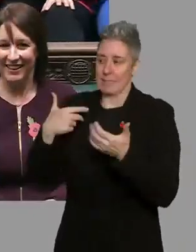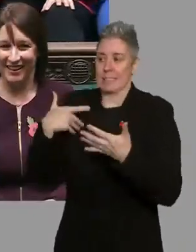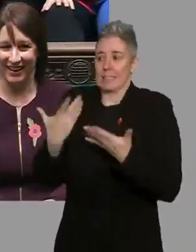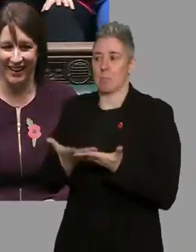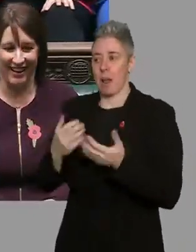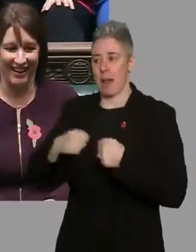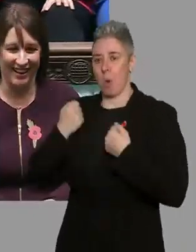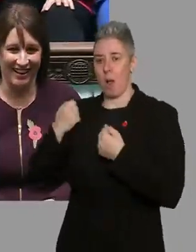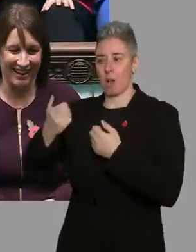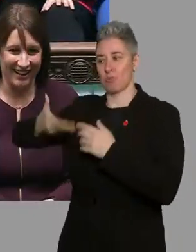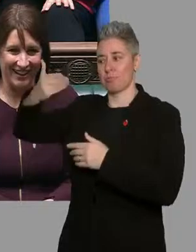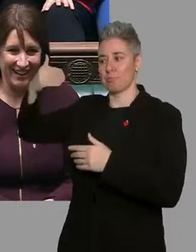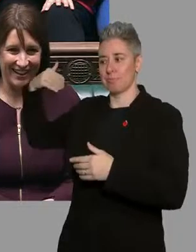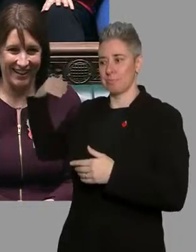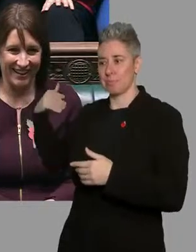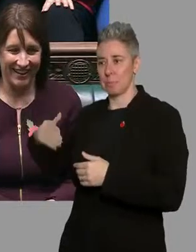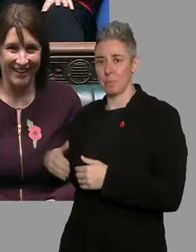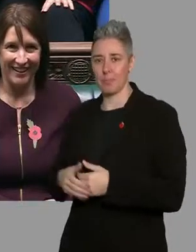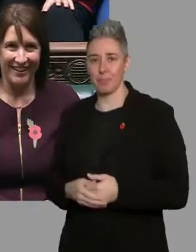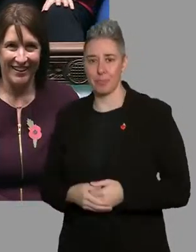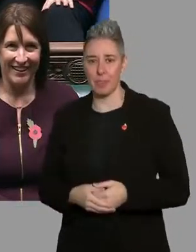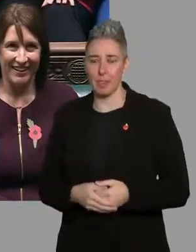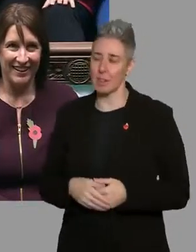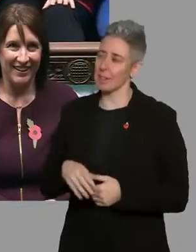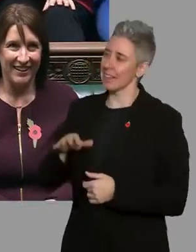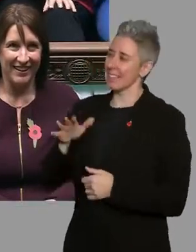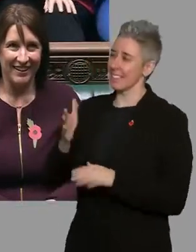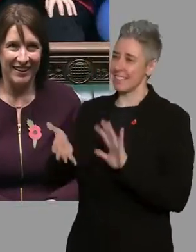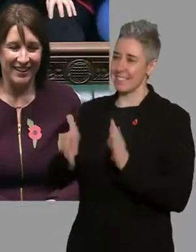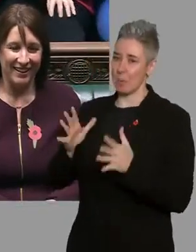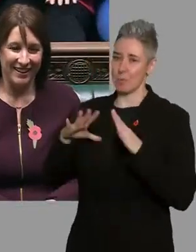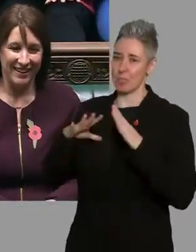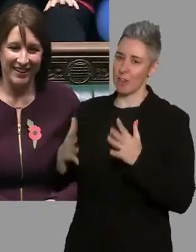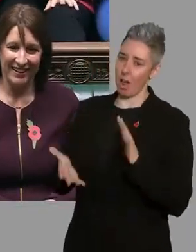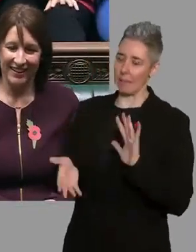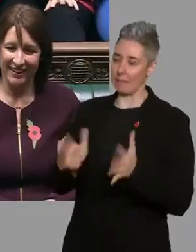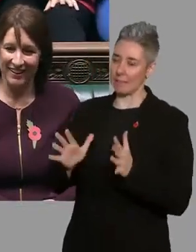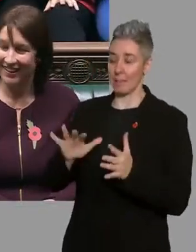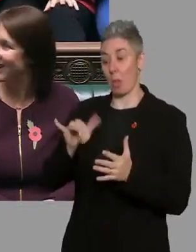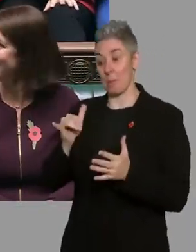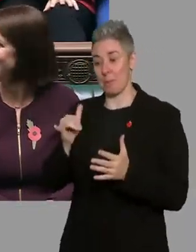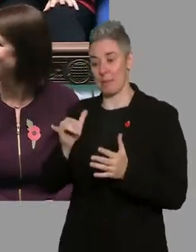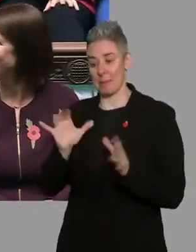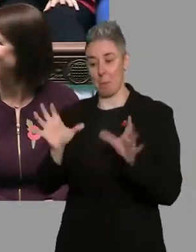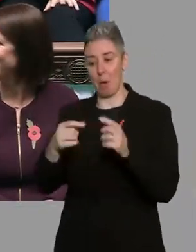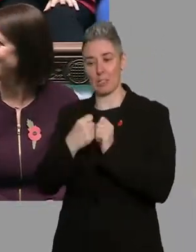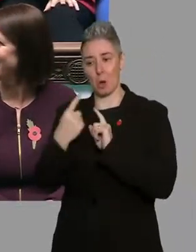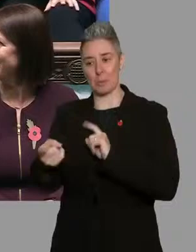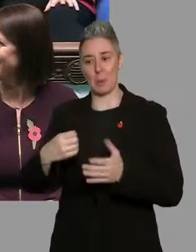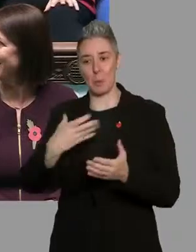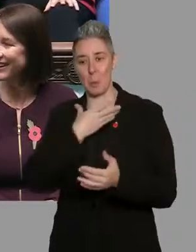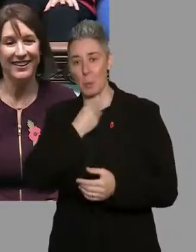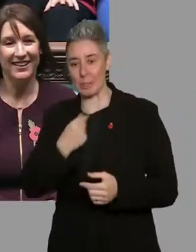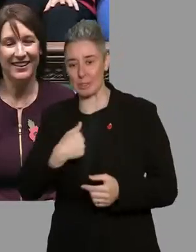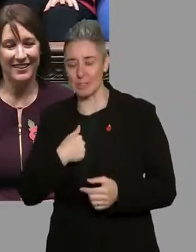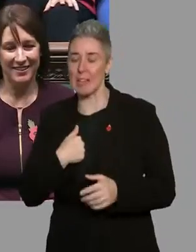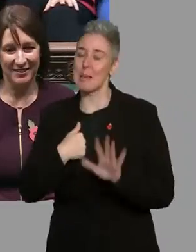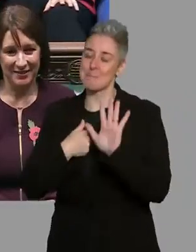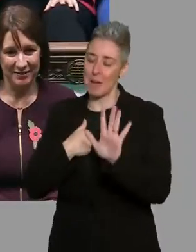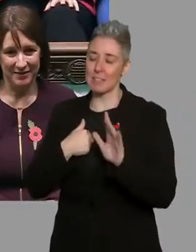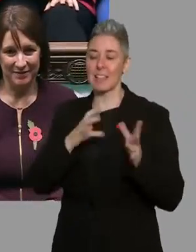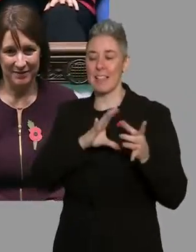although that may be the wish of the party opposite. But on music, what I do know from personal experience